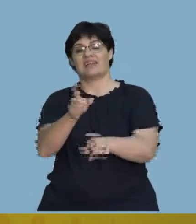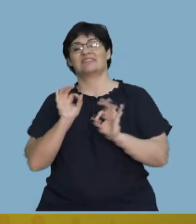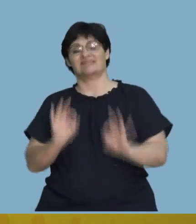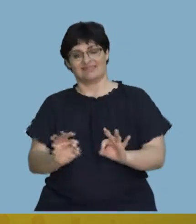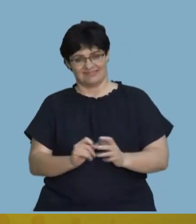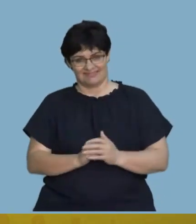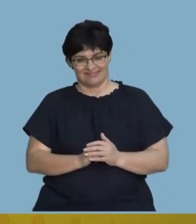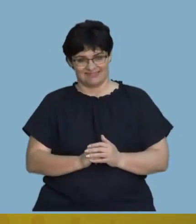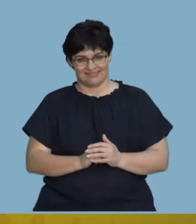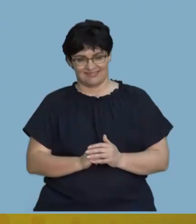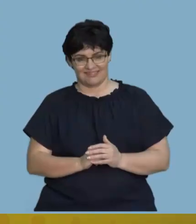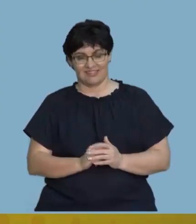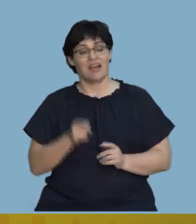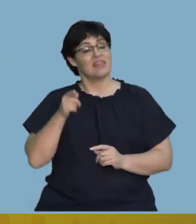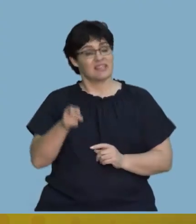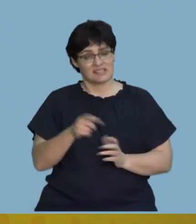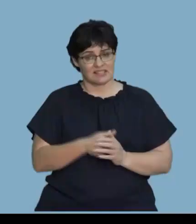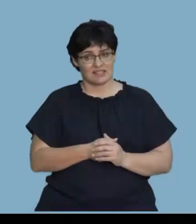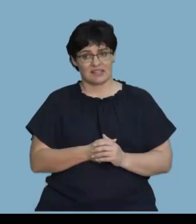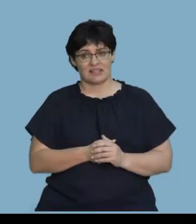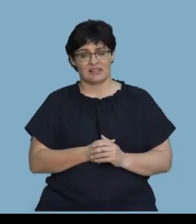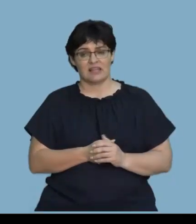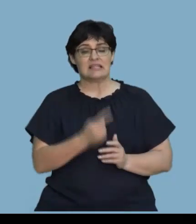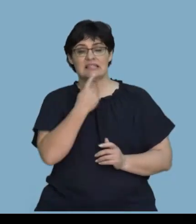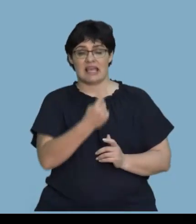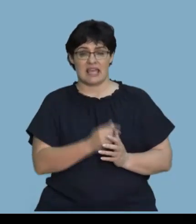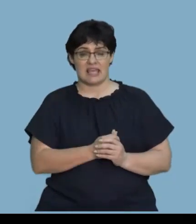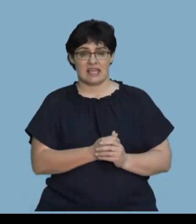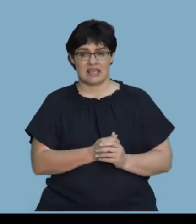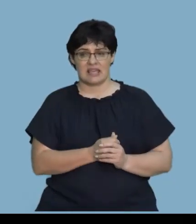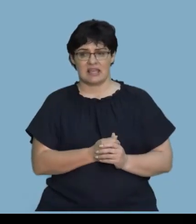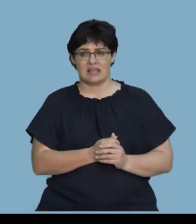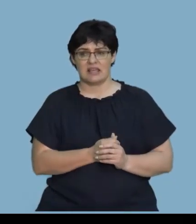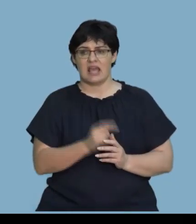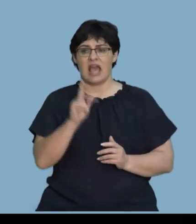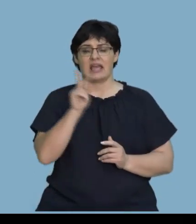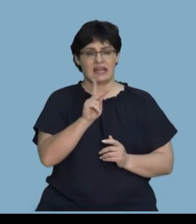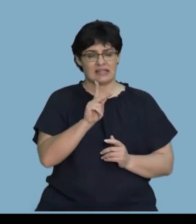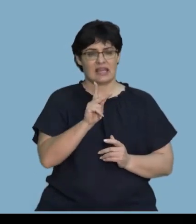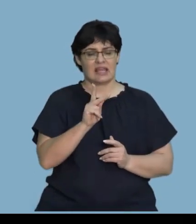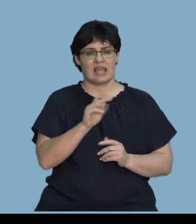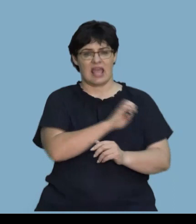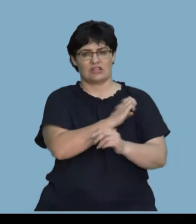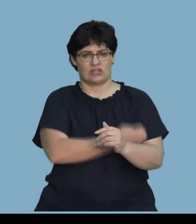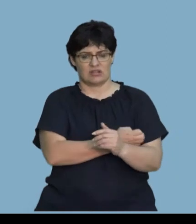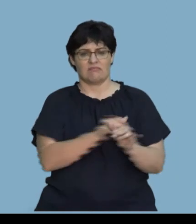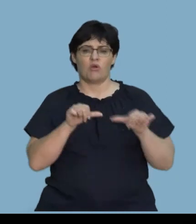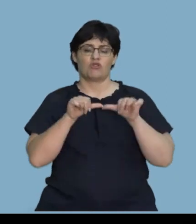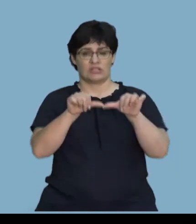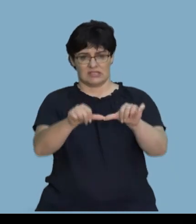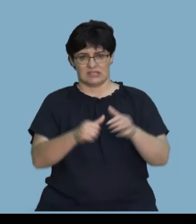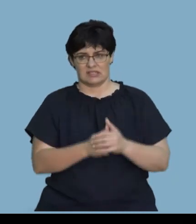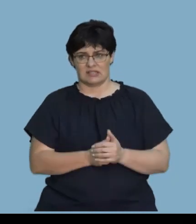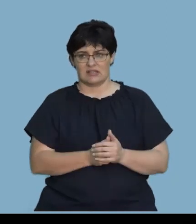that looks very correct. In this case, they're saying kinetic energy remains